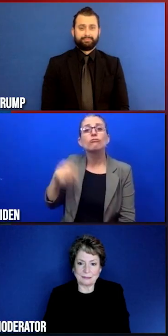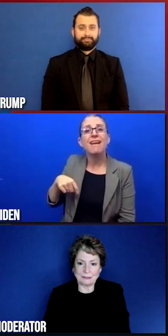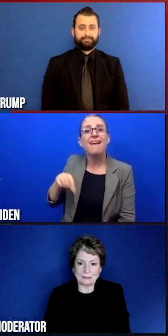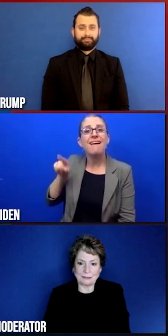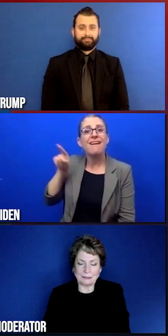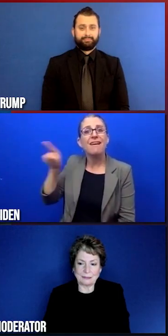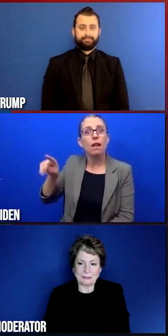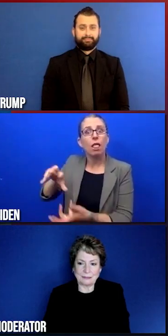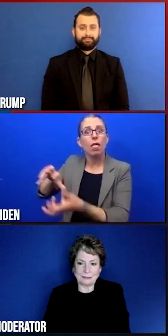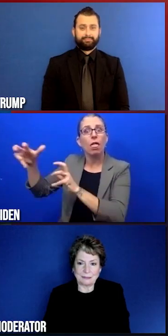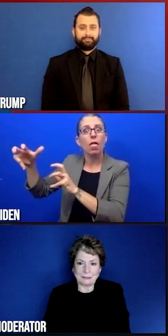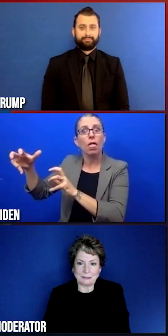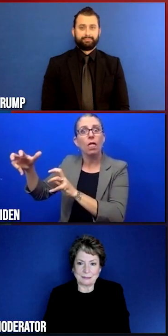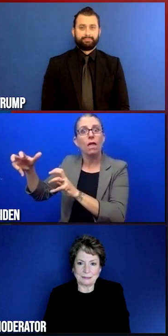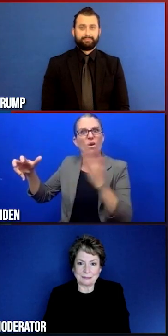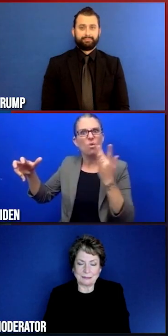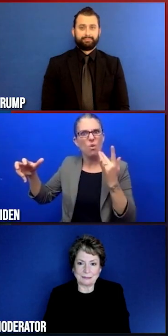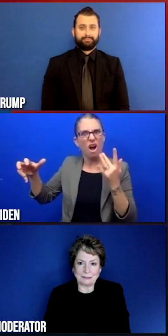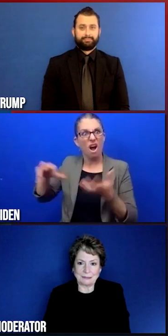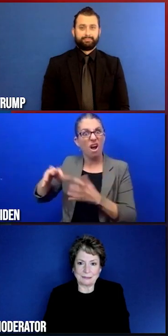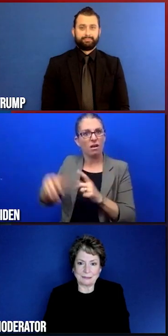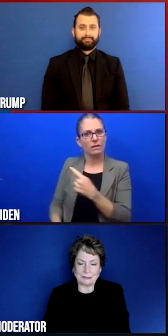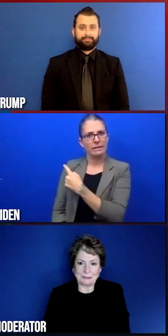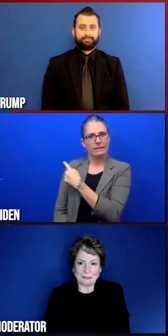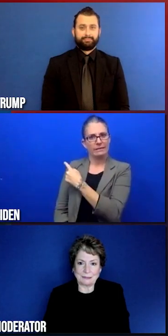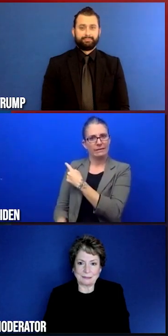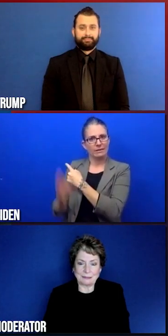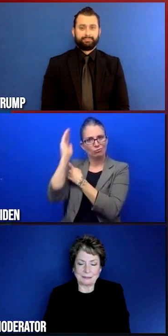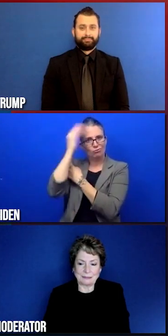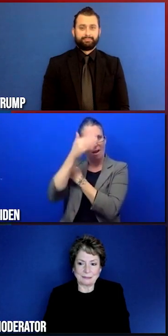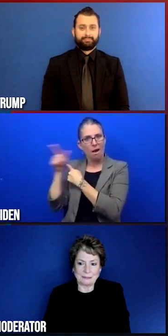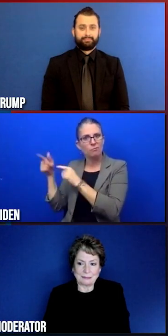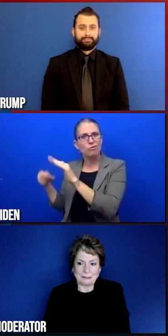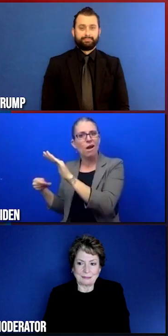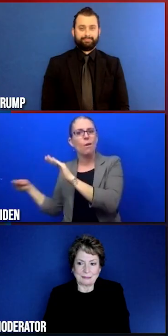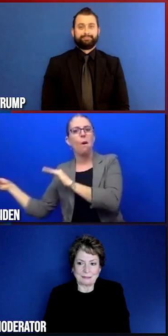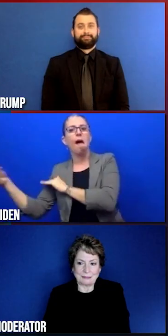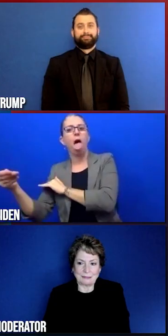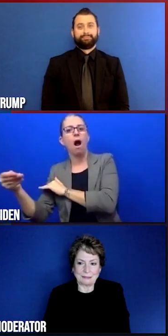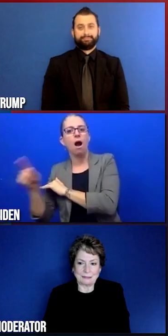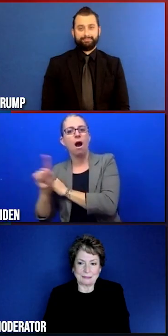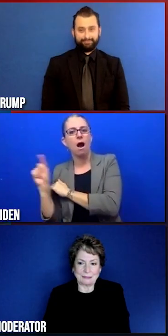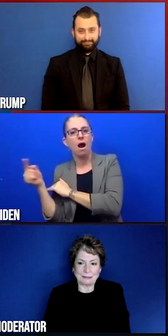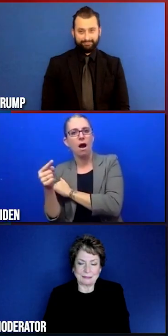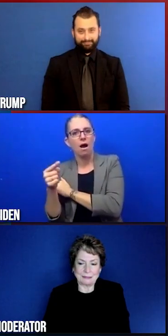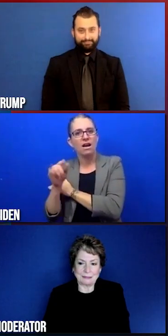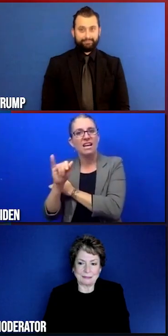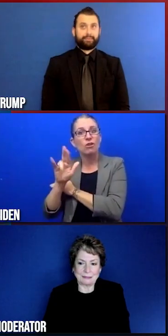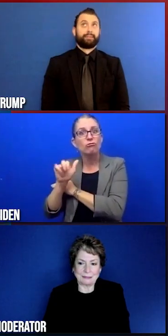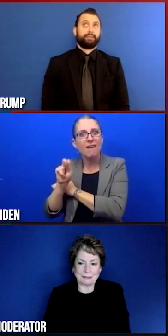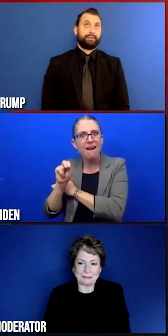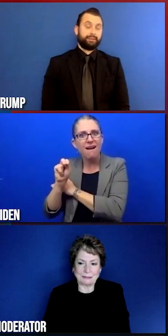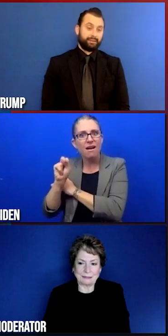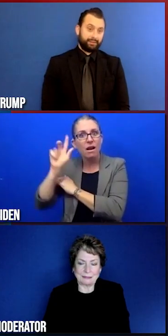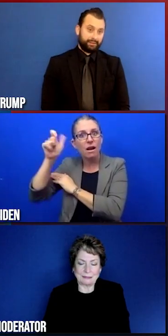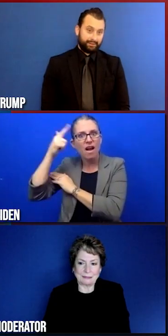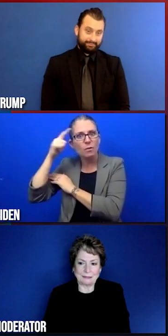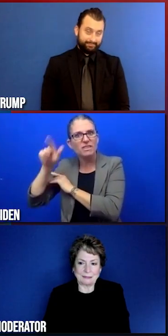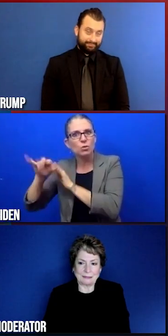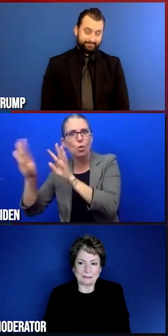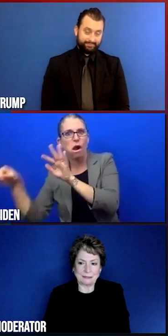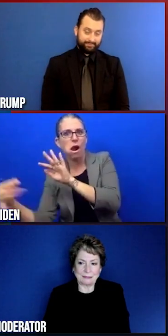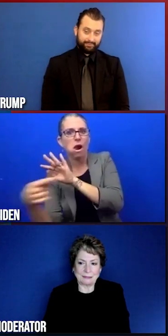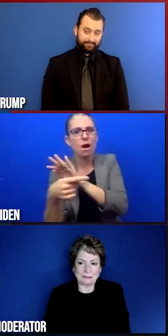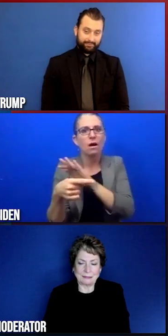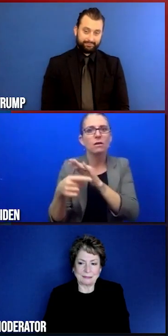say something negative about me, which they would not do and did not do because it never, ever, ever happened. My son